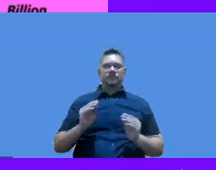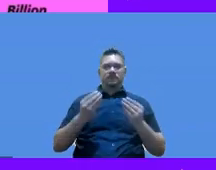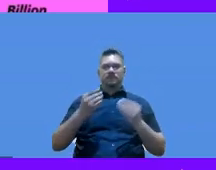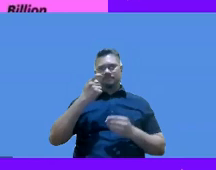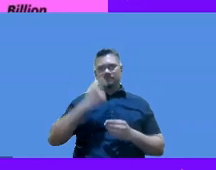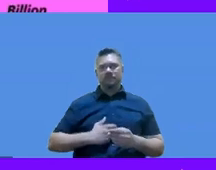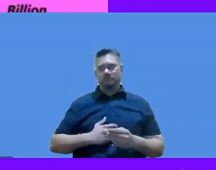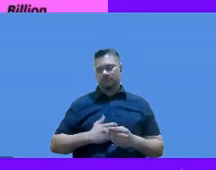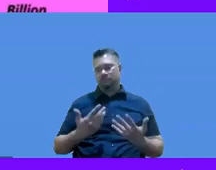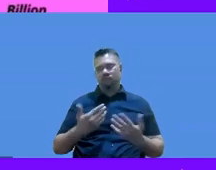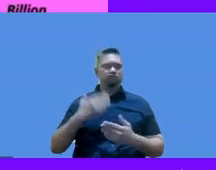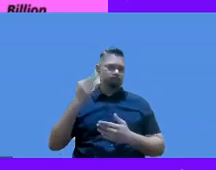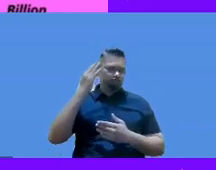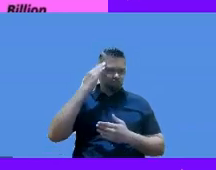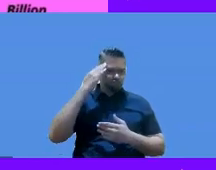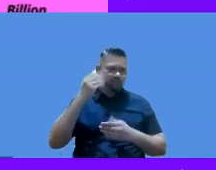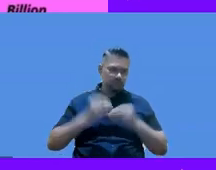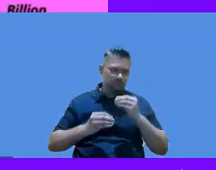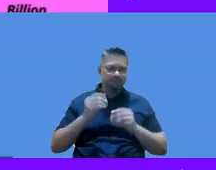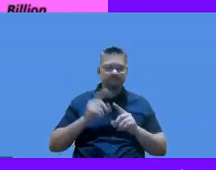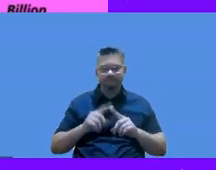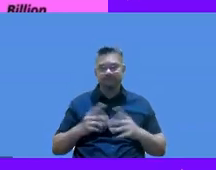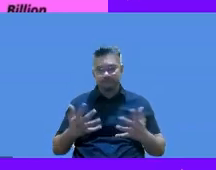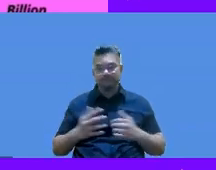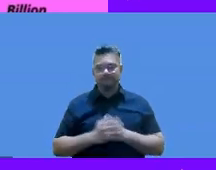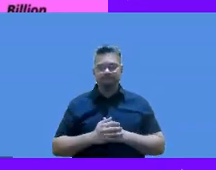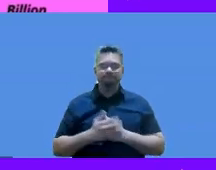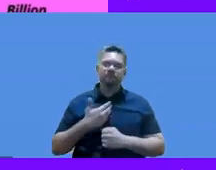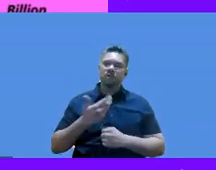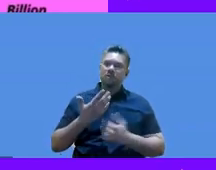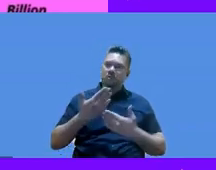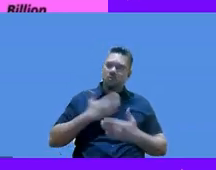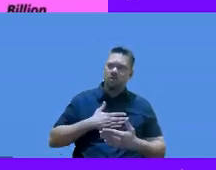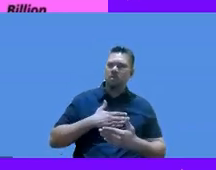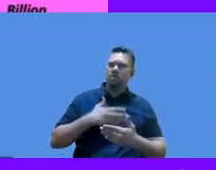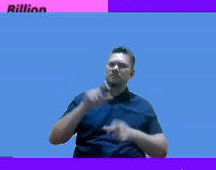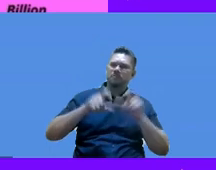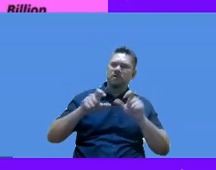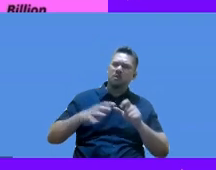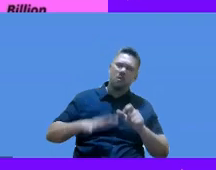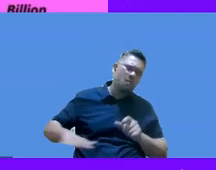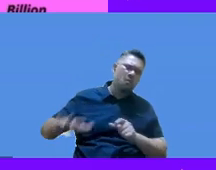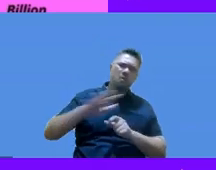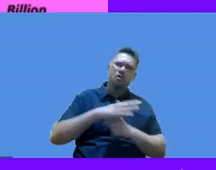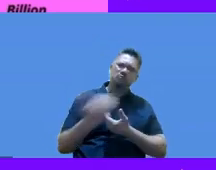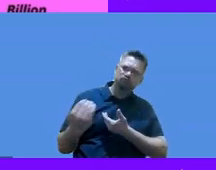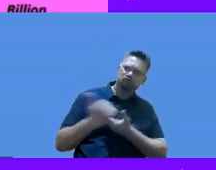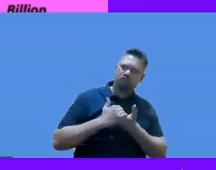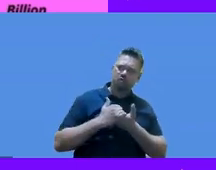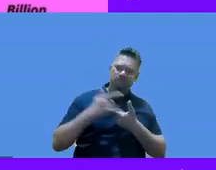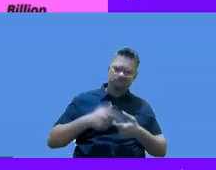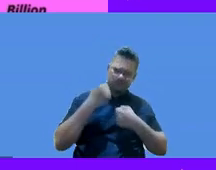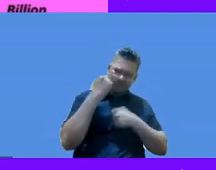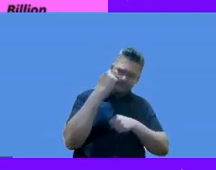this. So we want you to join this campaign, join this movement, and be part of the Global Forum